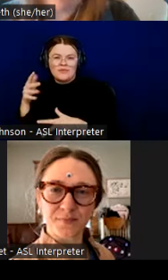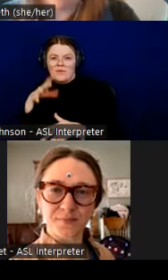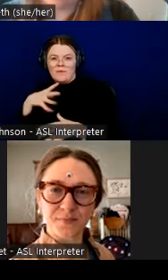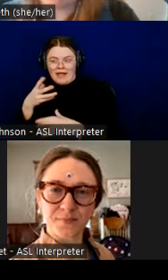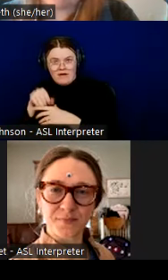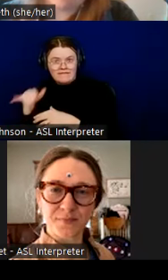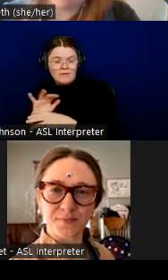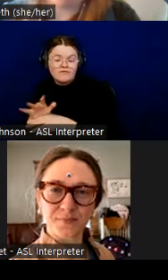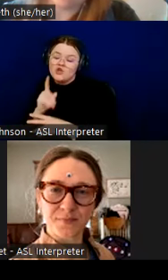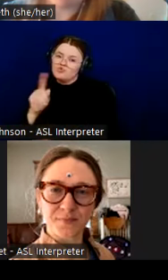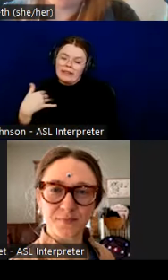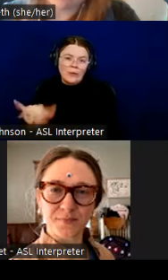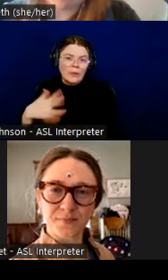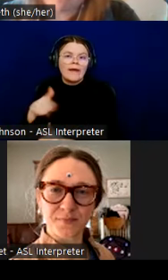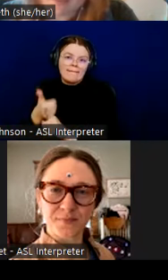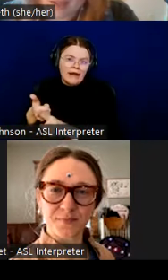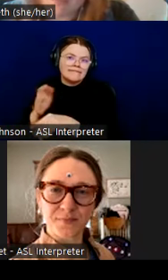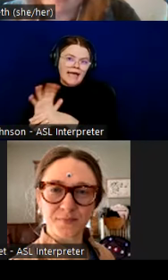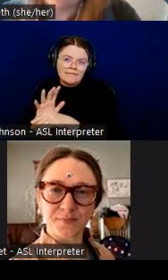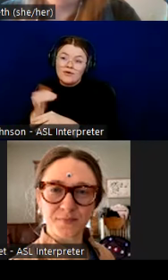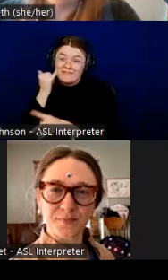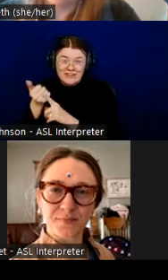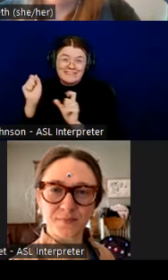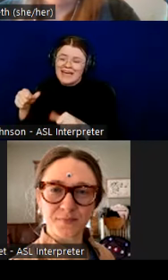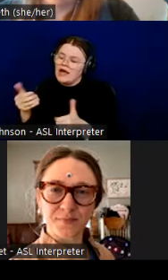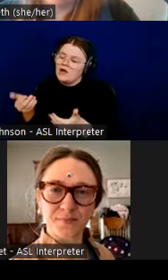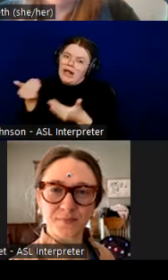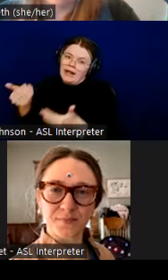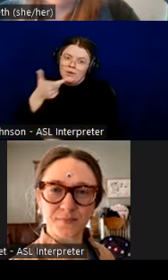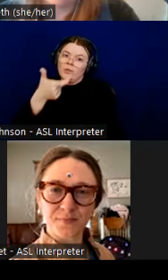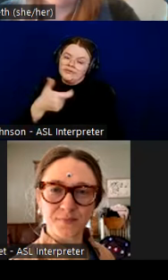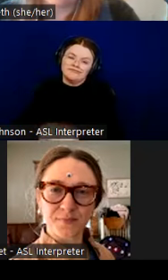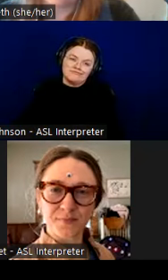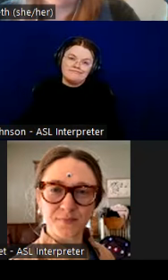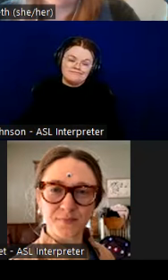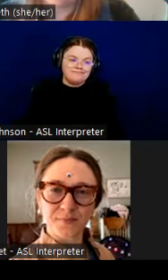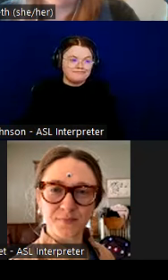very powerful. I would highly recommend that you watch it if you have the time.